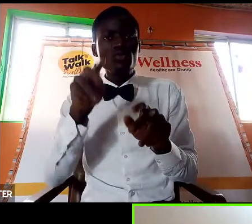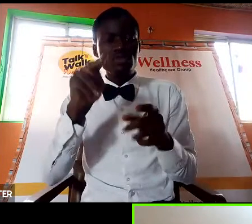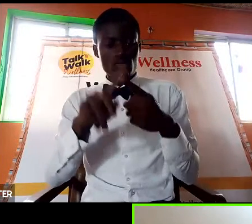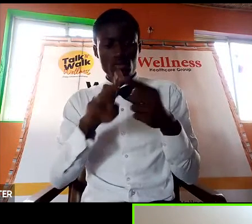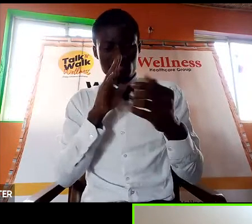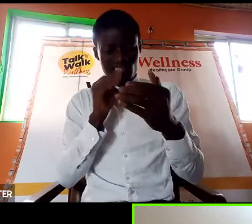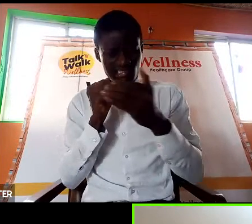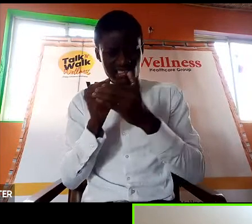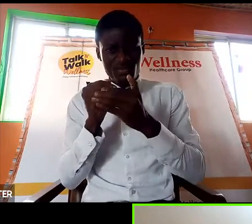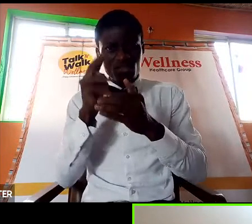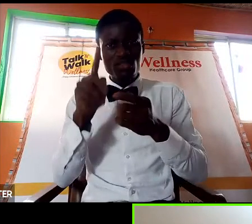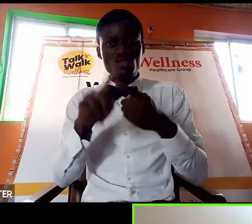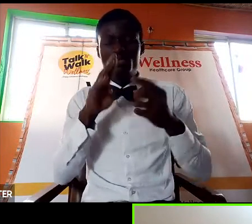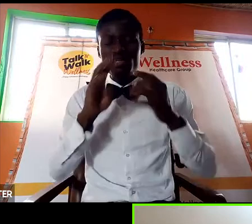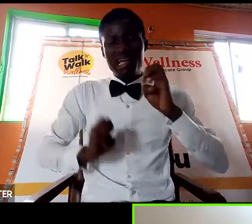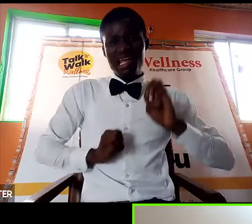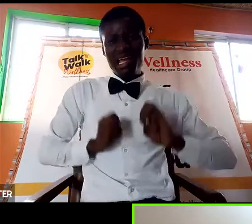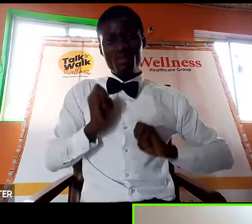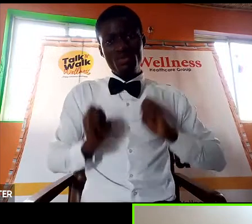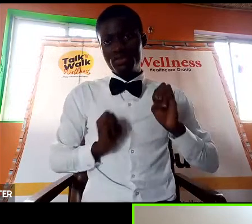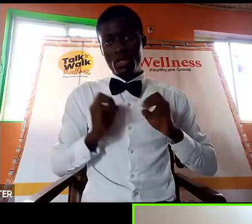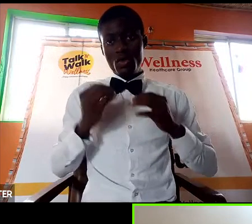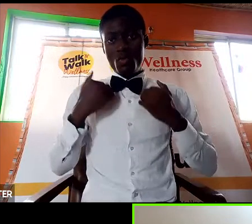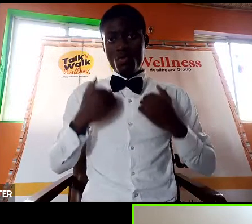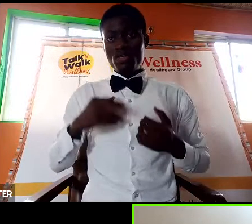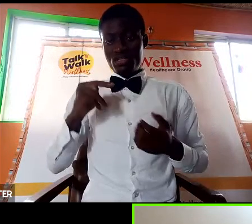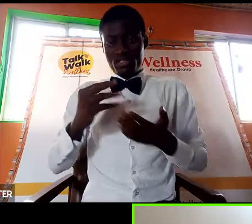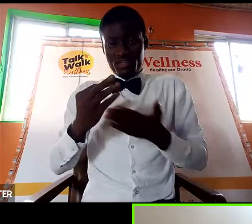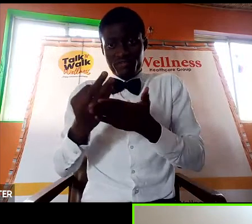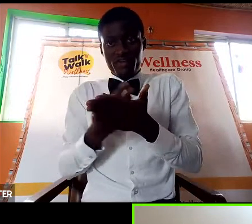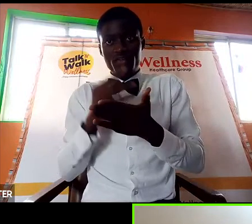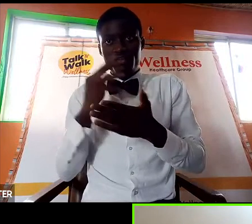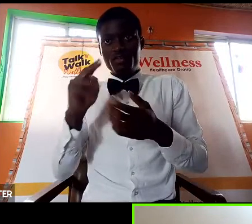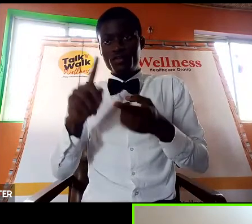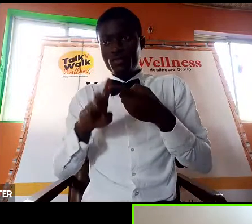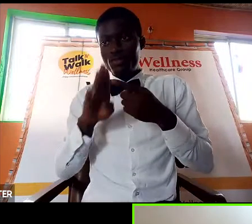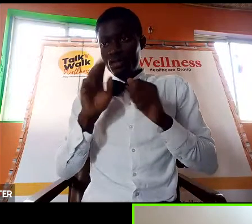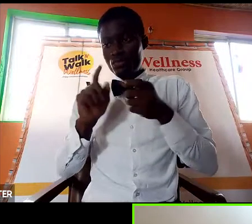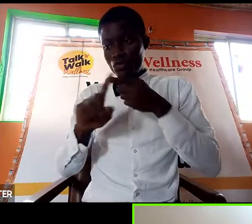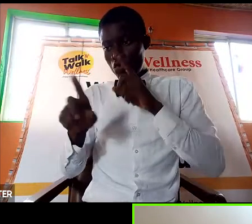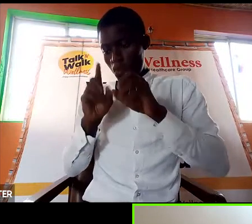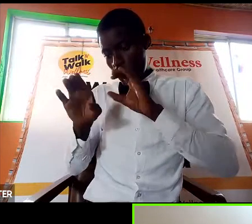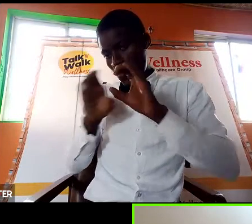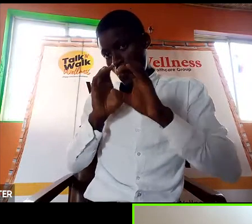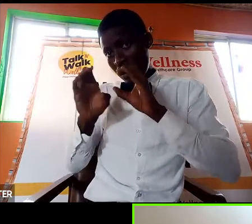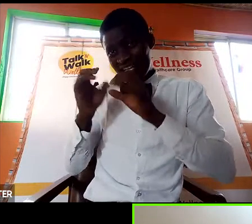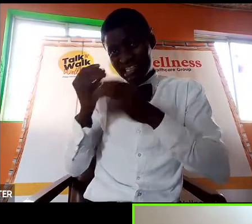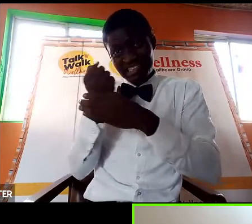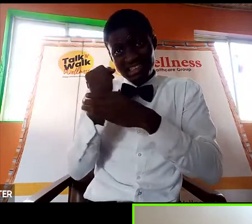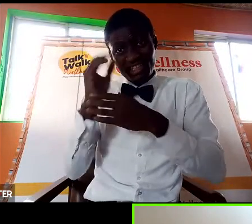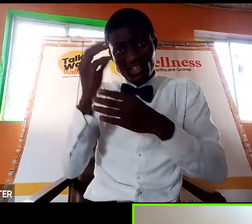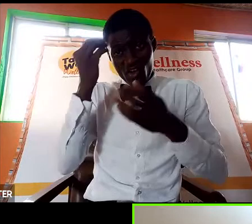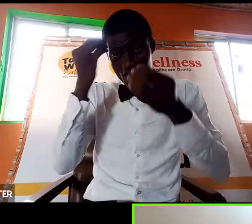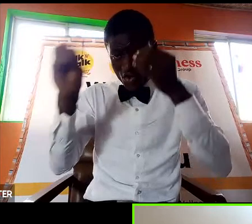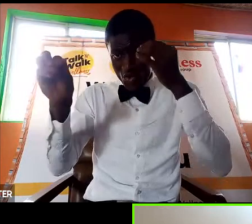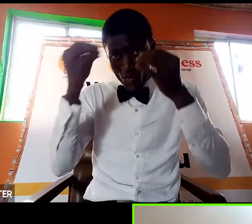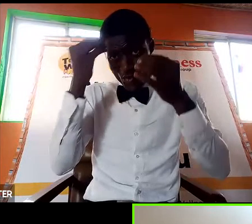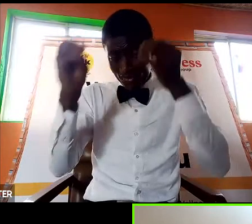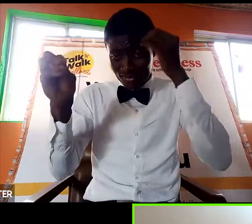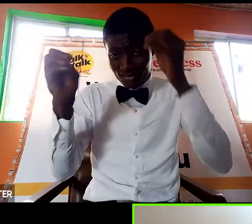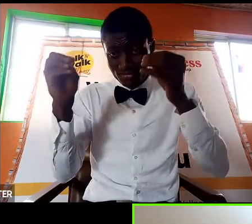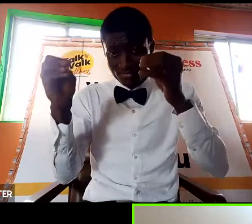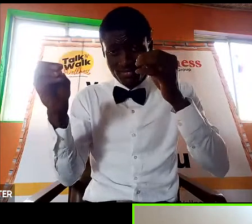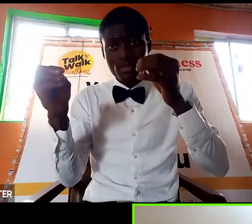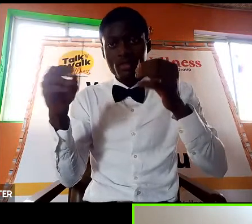be friends. You need to be able to talk. You need to be able to share your opinions. You need to be able to relate. You need to be able to laugh at each other.